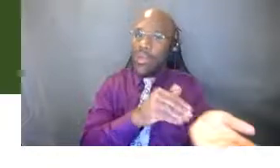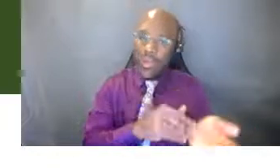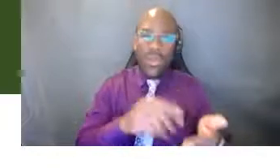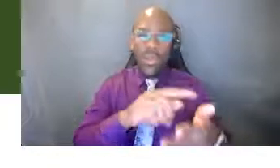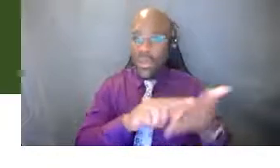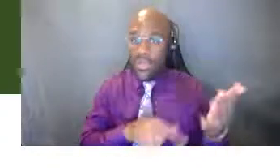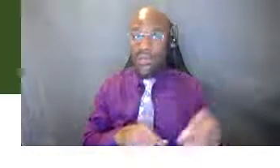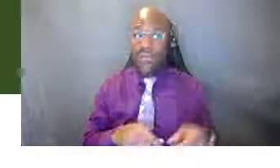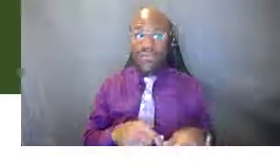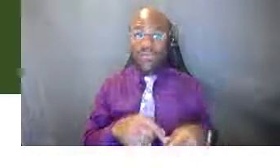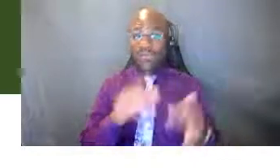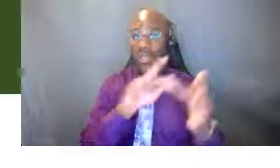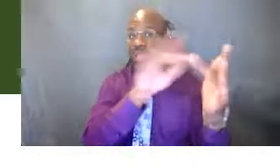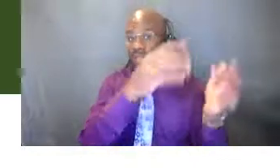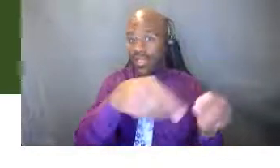And then also